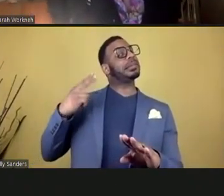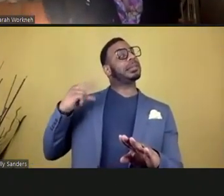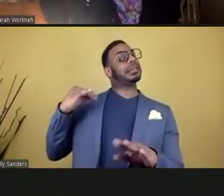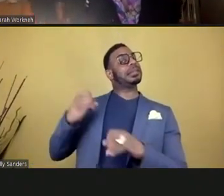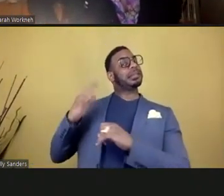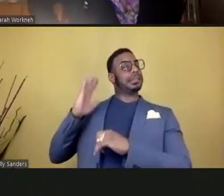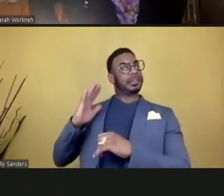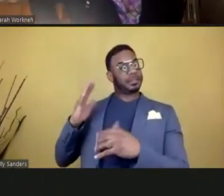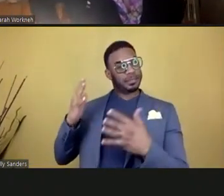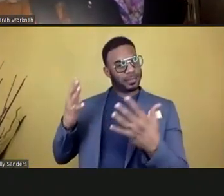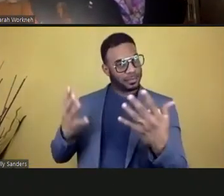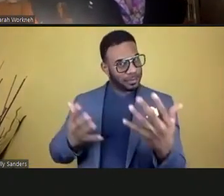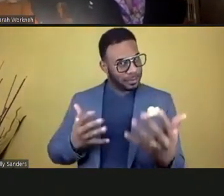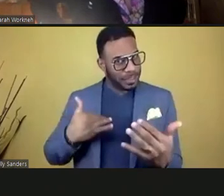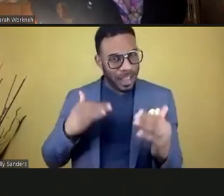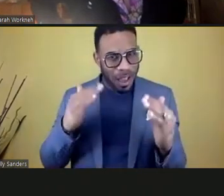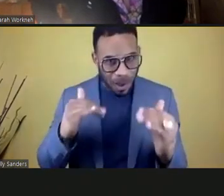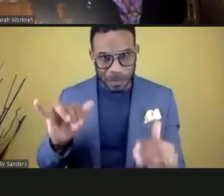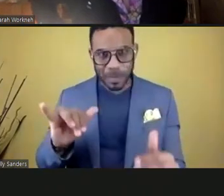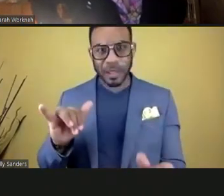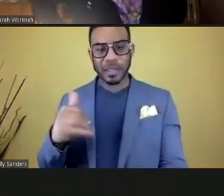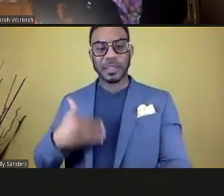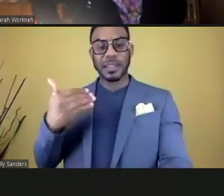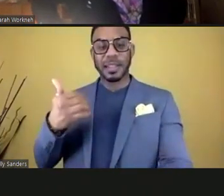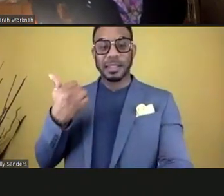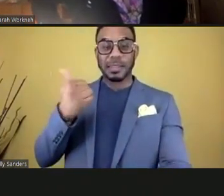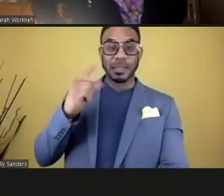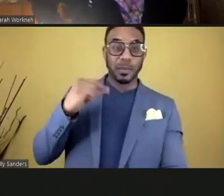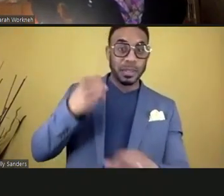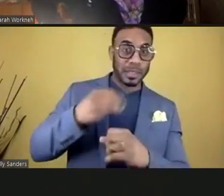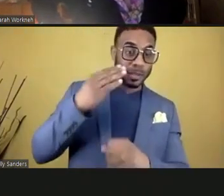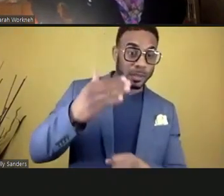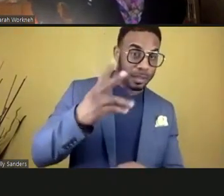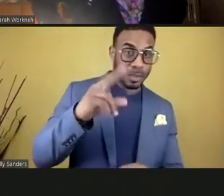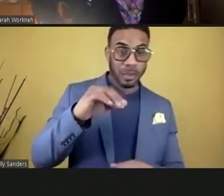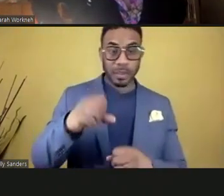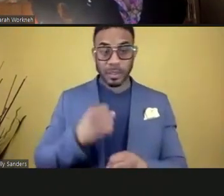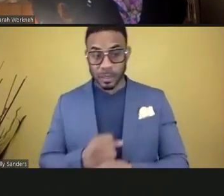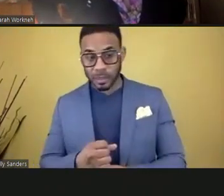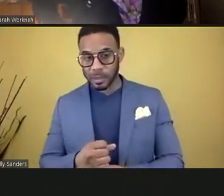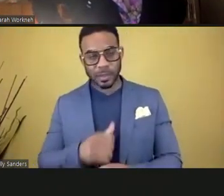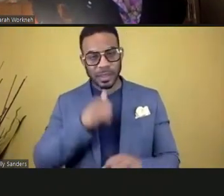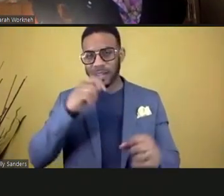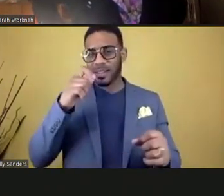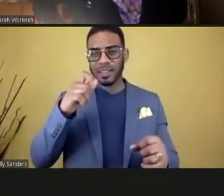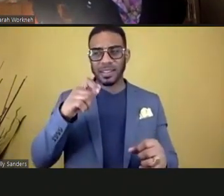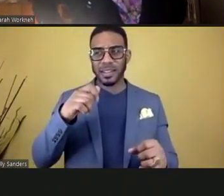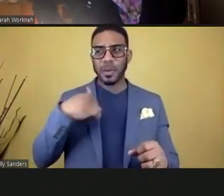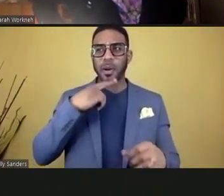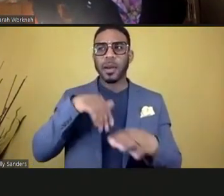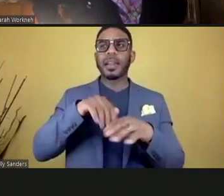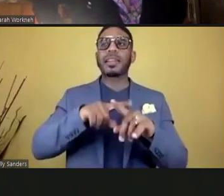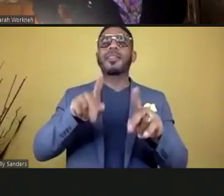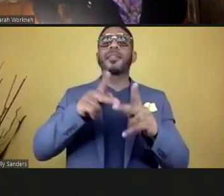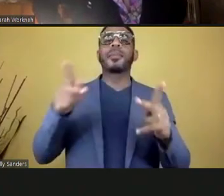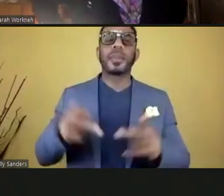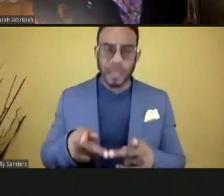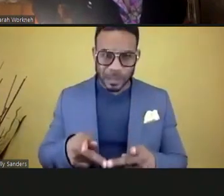ago. And I hope, like, in the next 10, 20 years, 30 years, it doesn't happen. Like, we are in a different place.